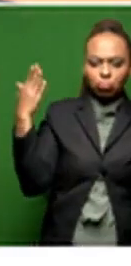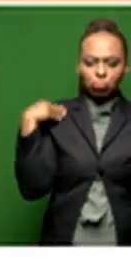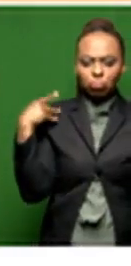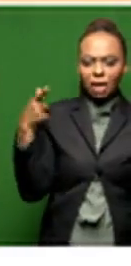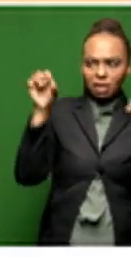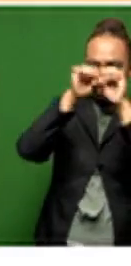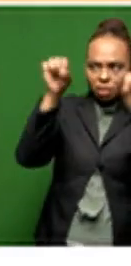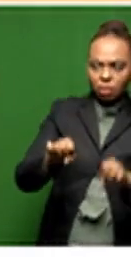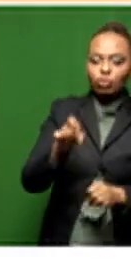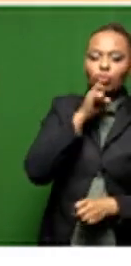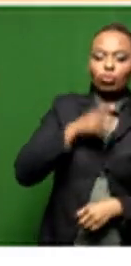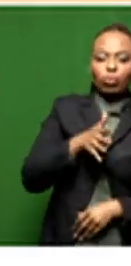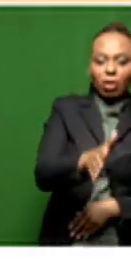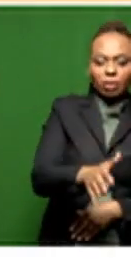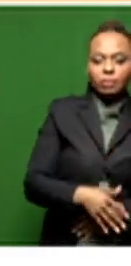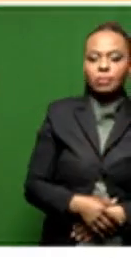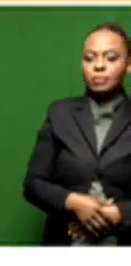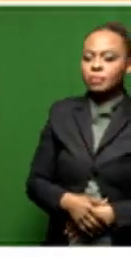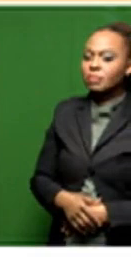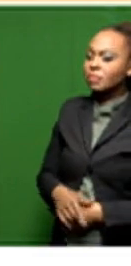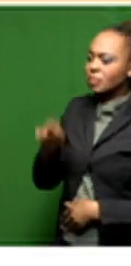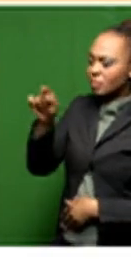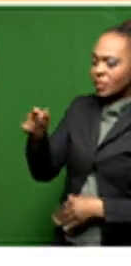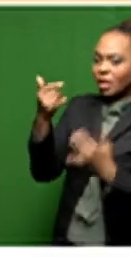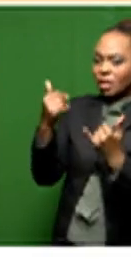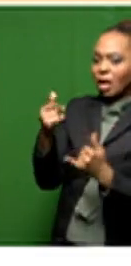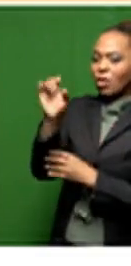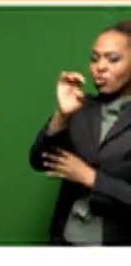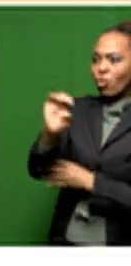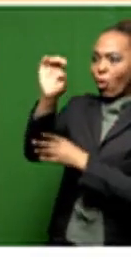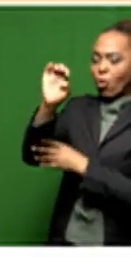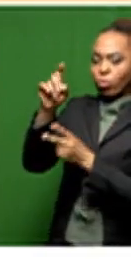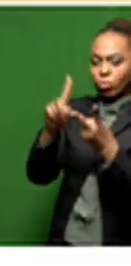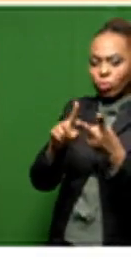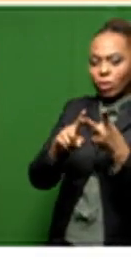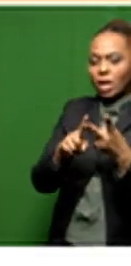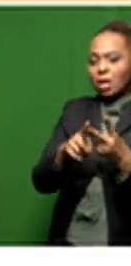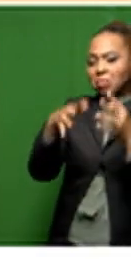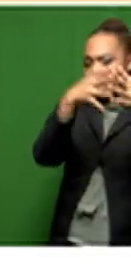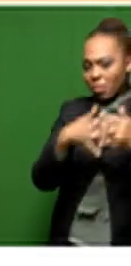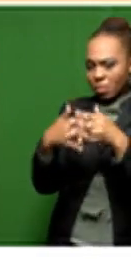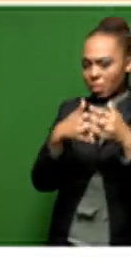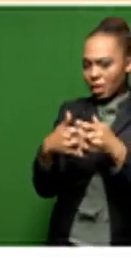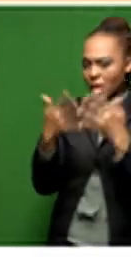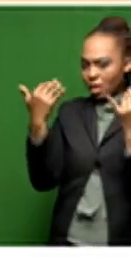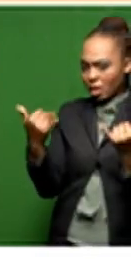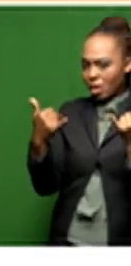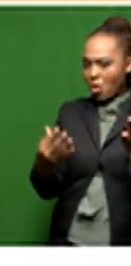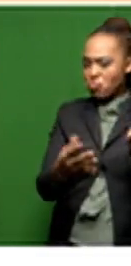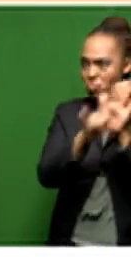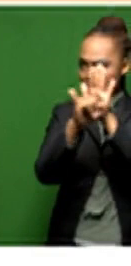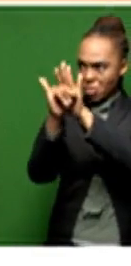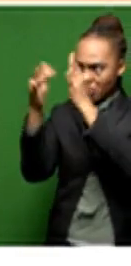Africa, as well as you have a footprint in Europe and the United States, yeah? Tell us more about that.